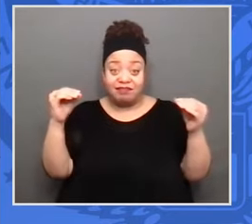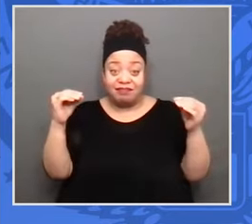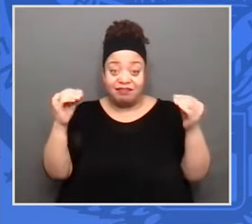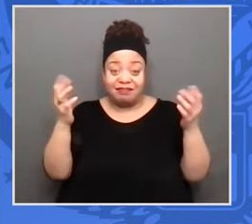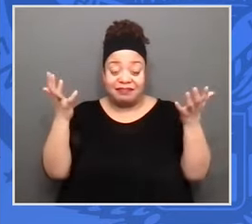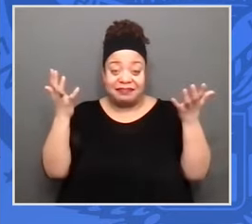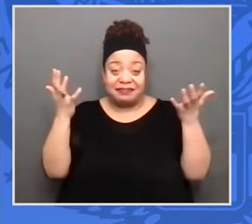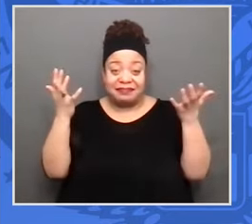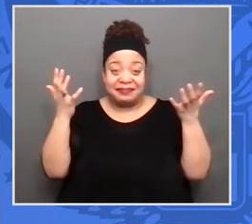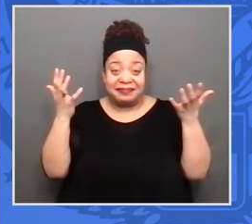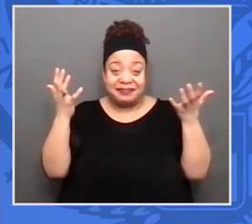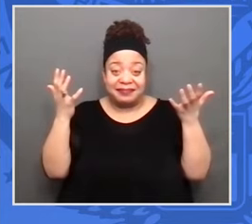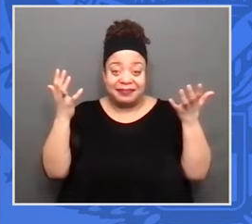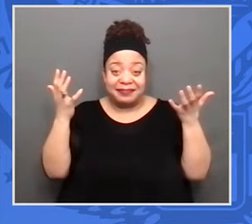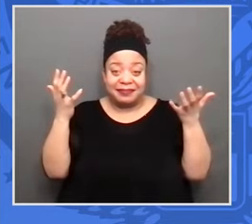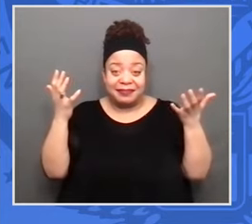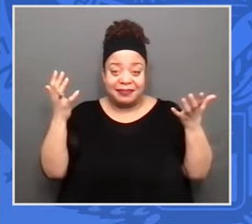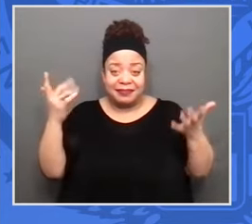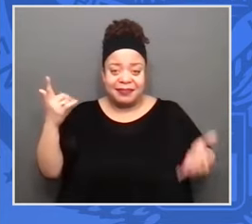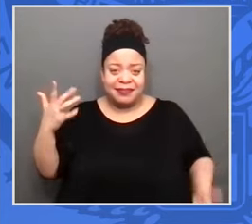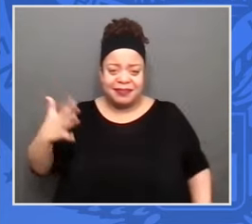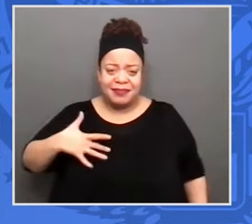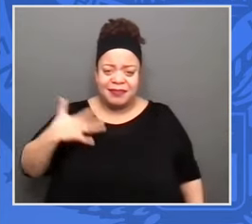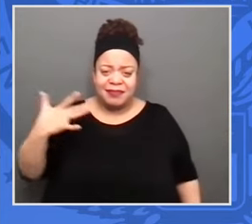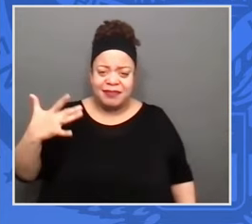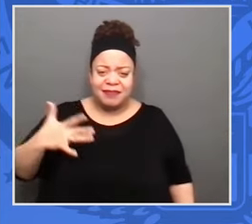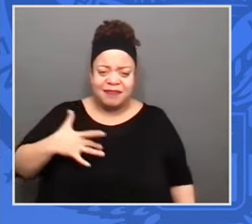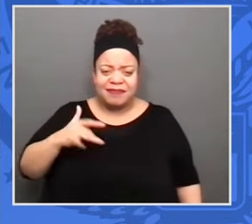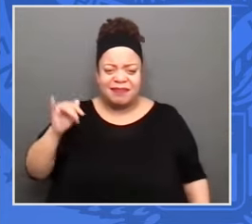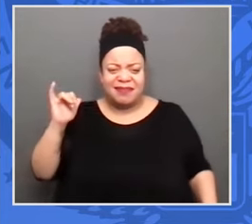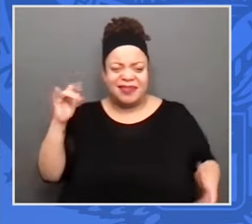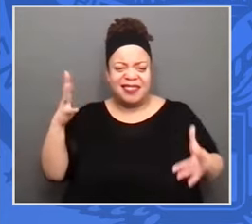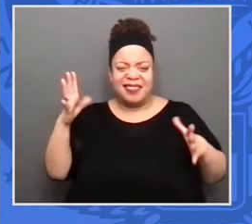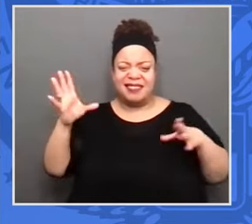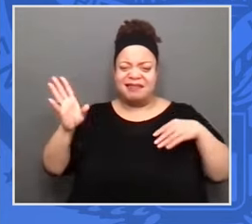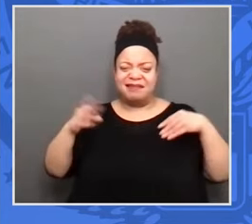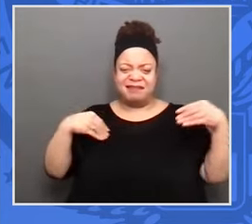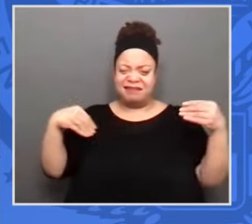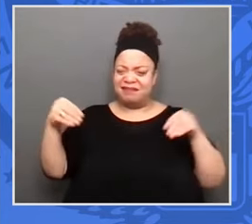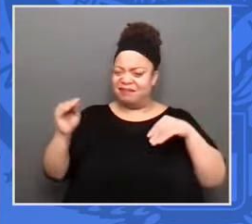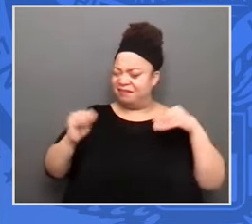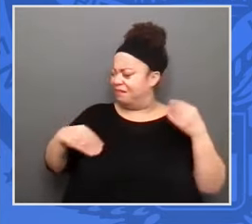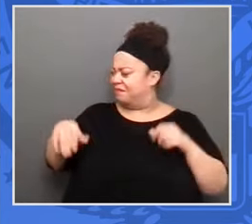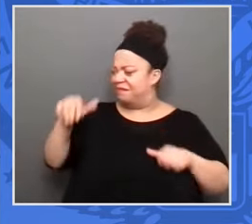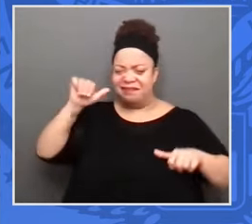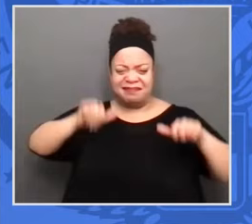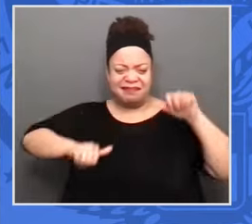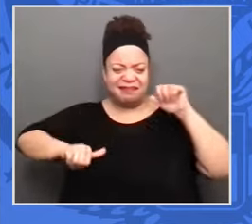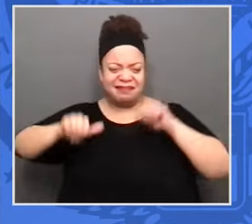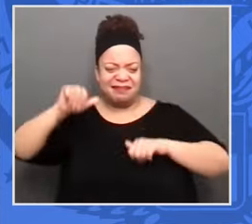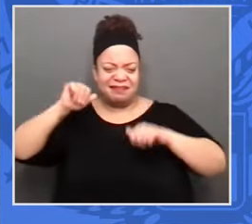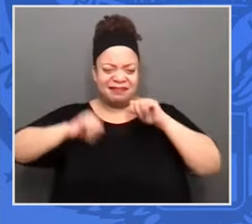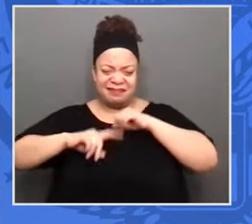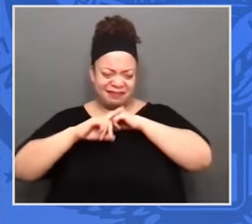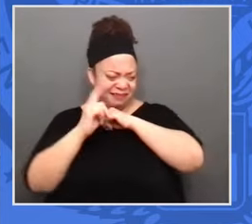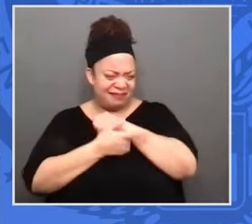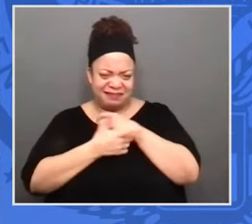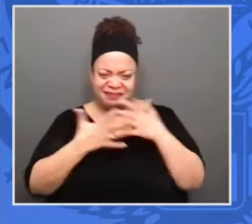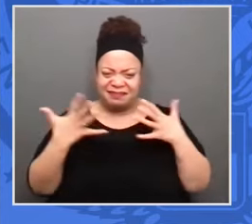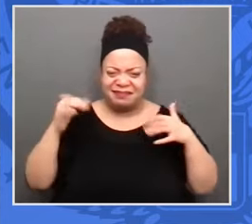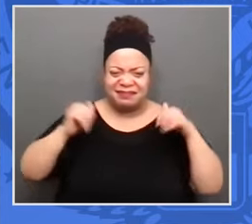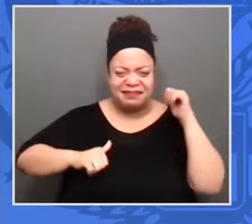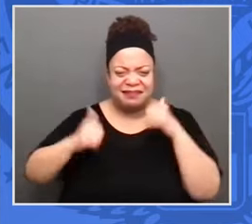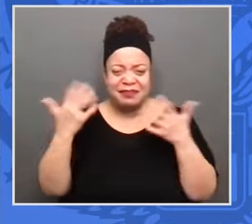Ever feel like a plastic bag drifting through the wind, wanting to start again? Do you